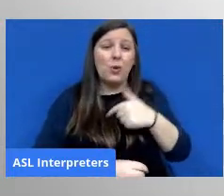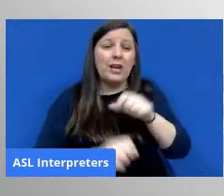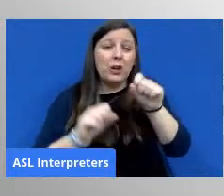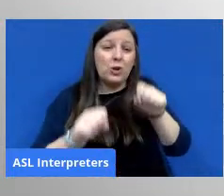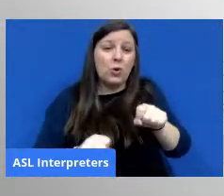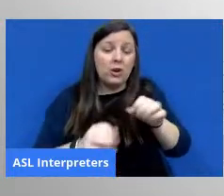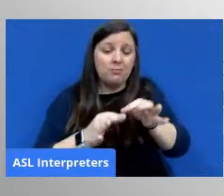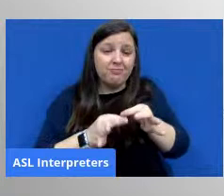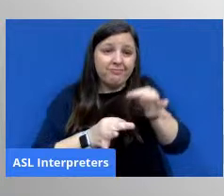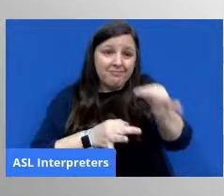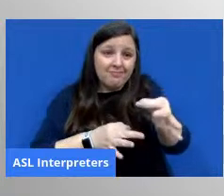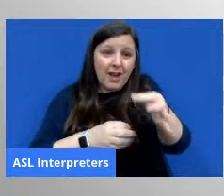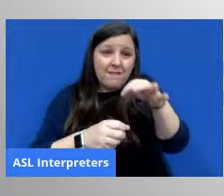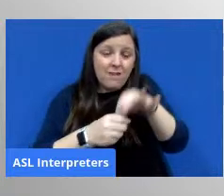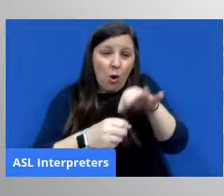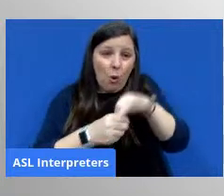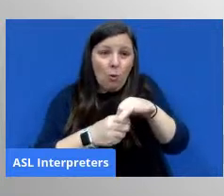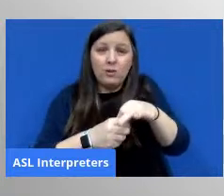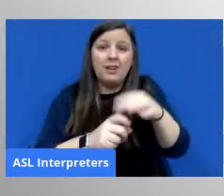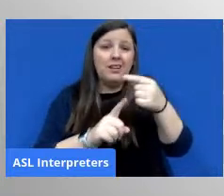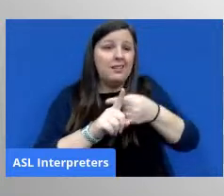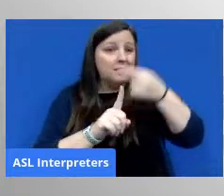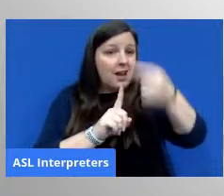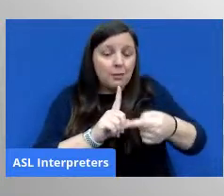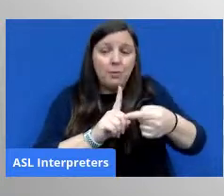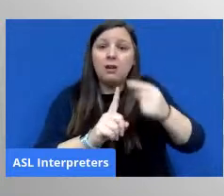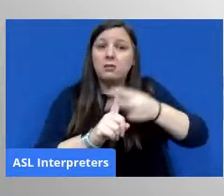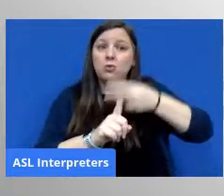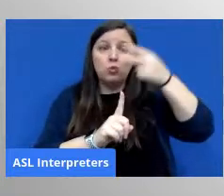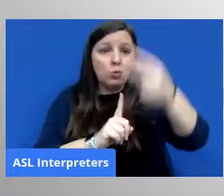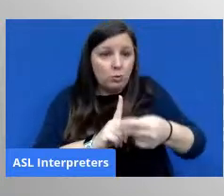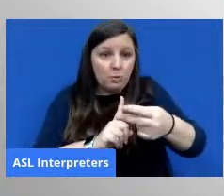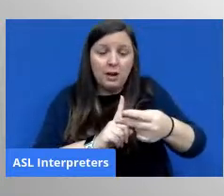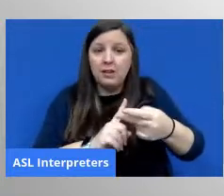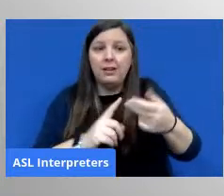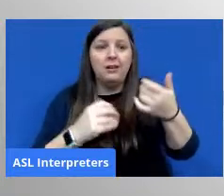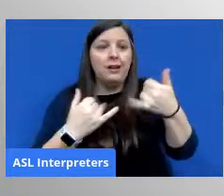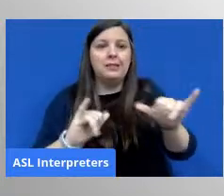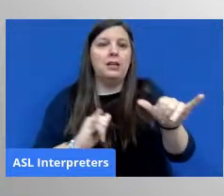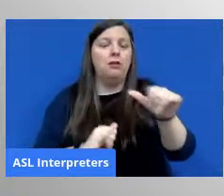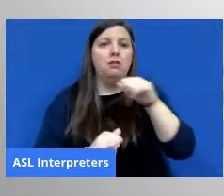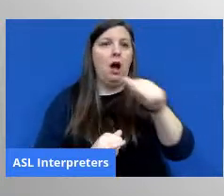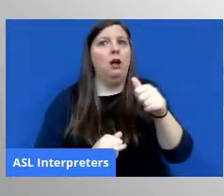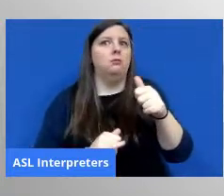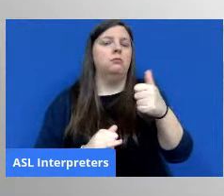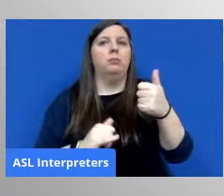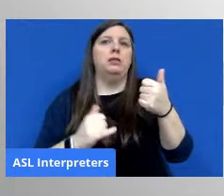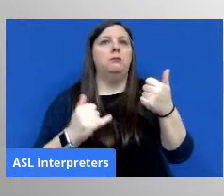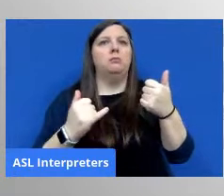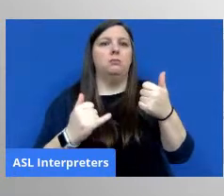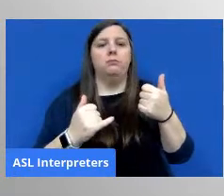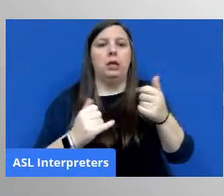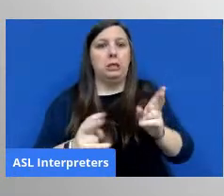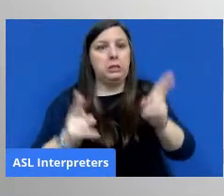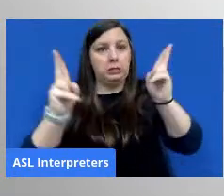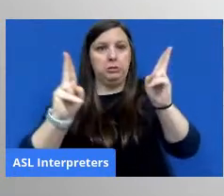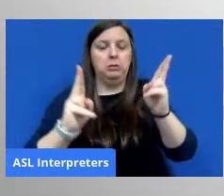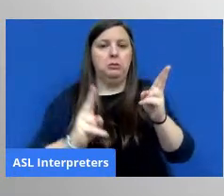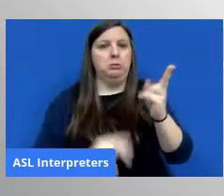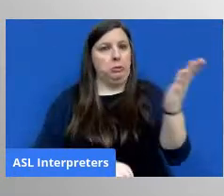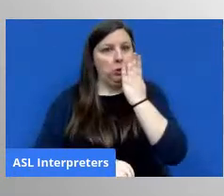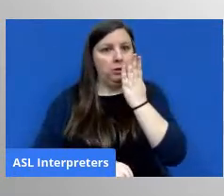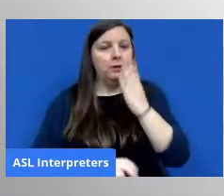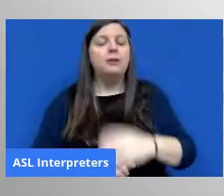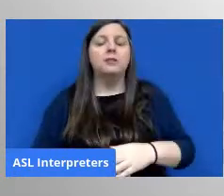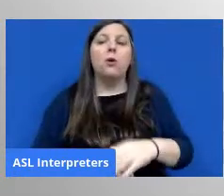have this vote next month or the month after and still not break a sweat. But I just wanted to explain that that's why